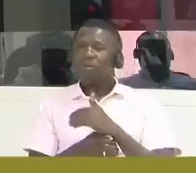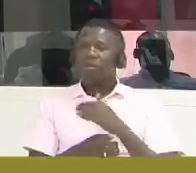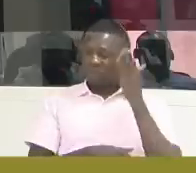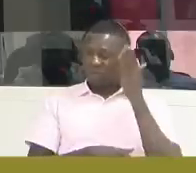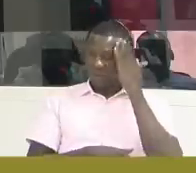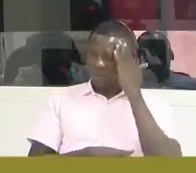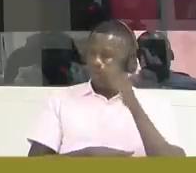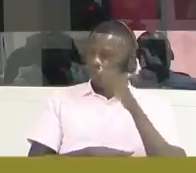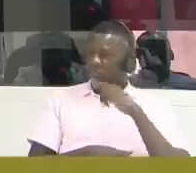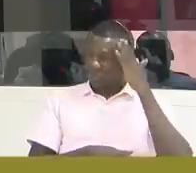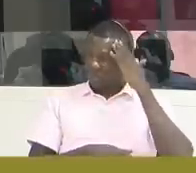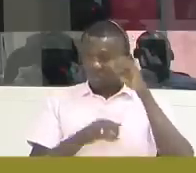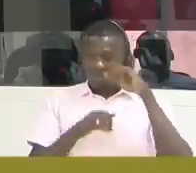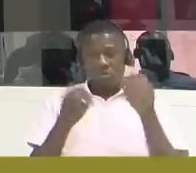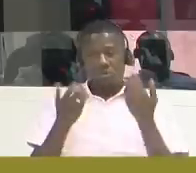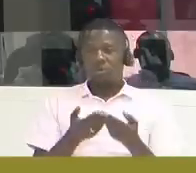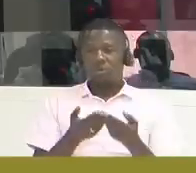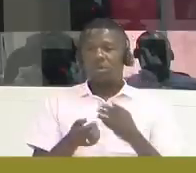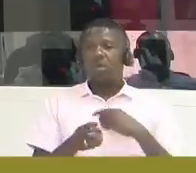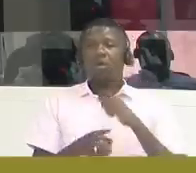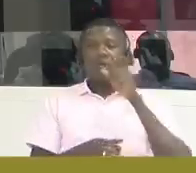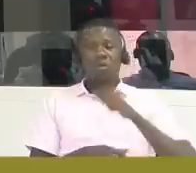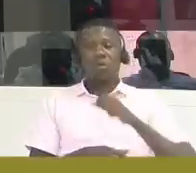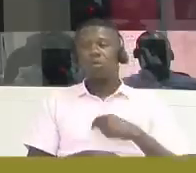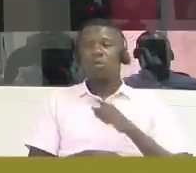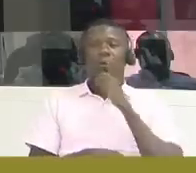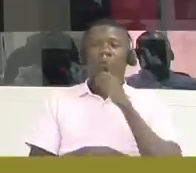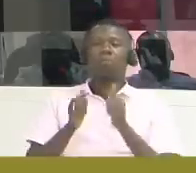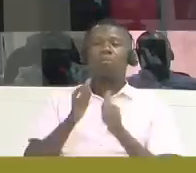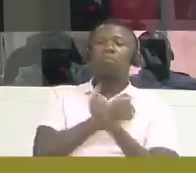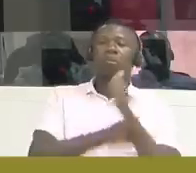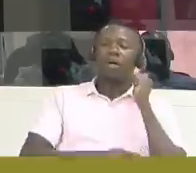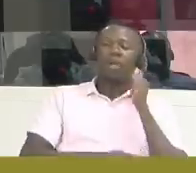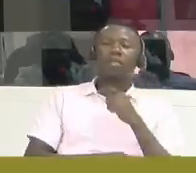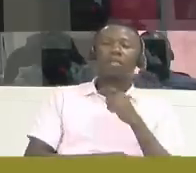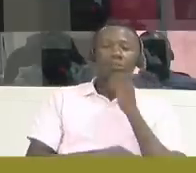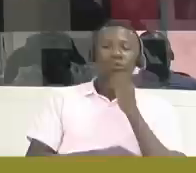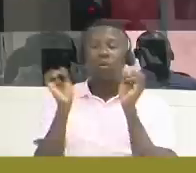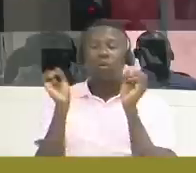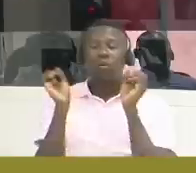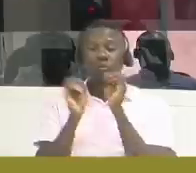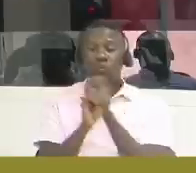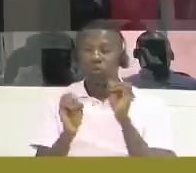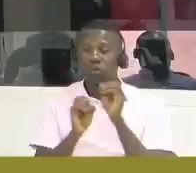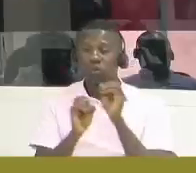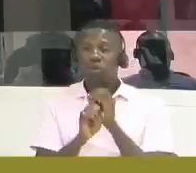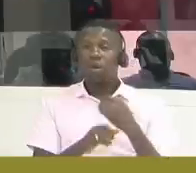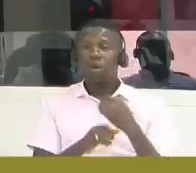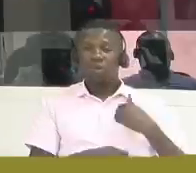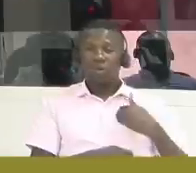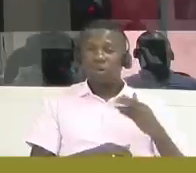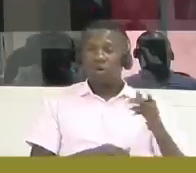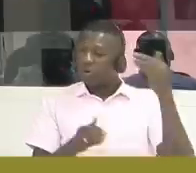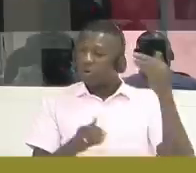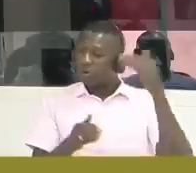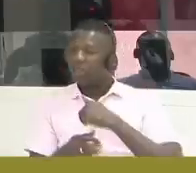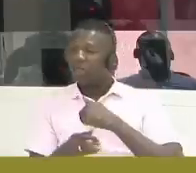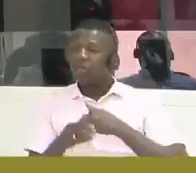and knew that we did not know, then the person will go back. The person will not say anything. So people were coming and going. People were coming and